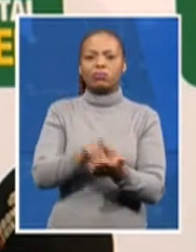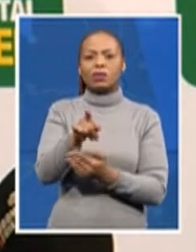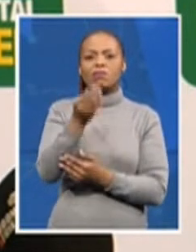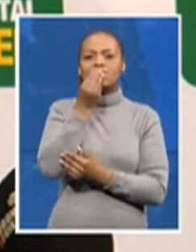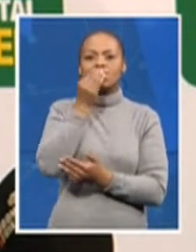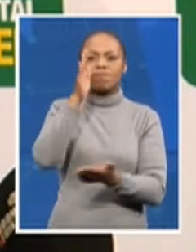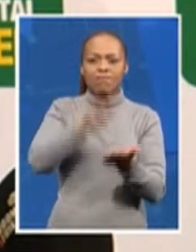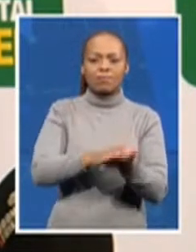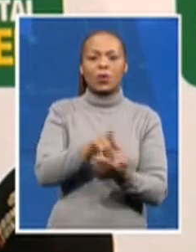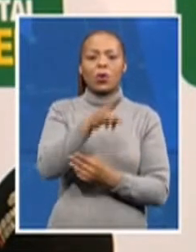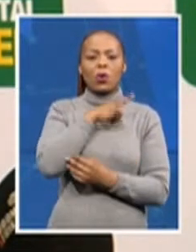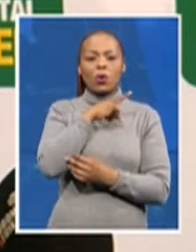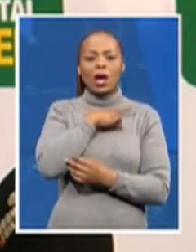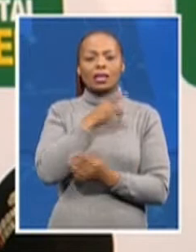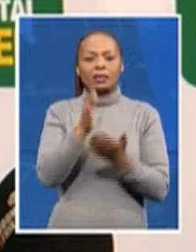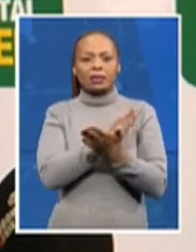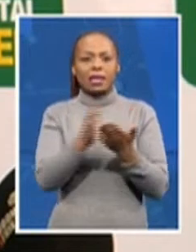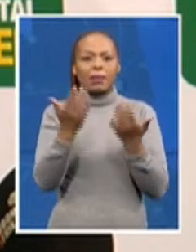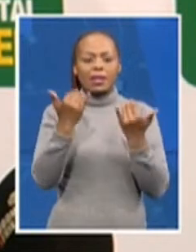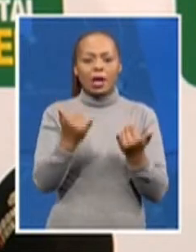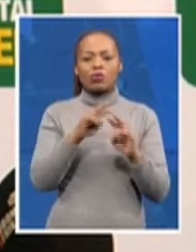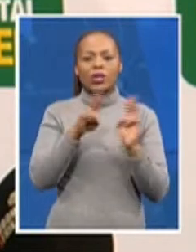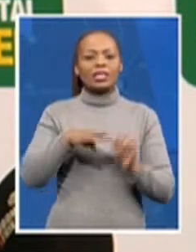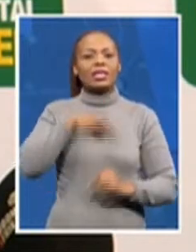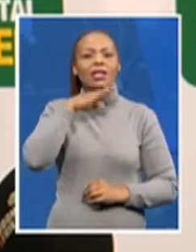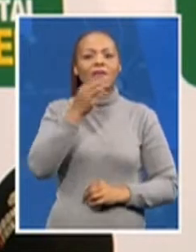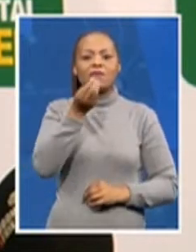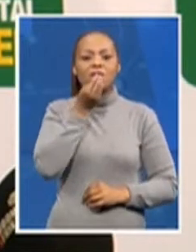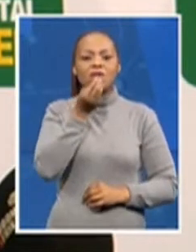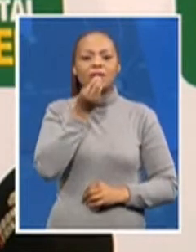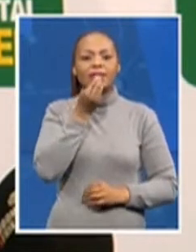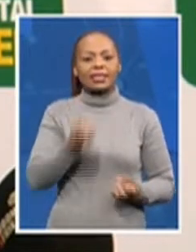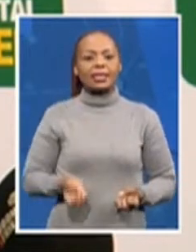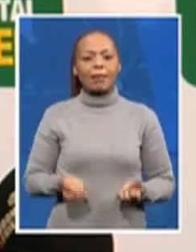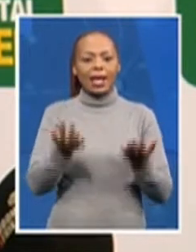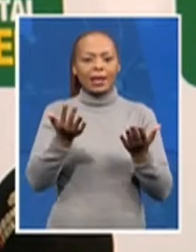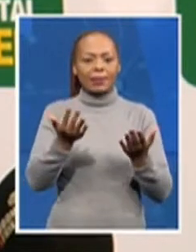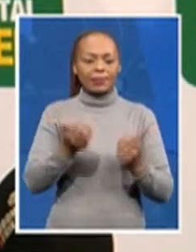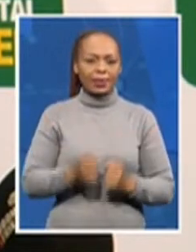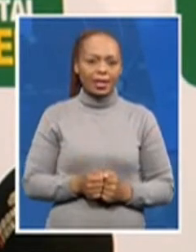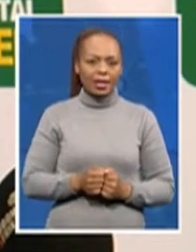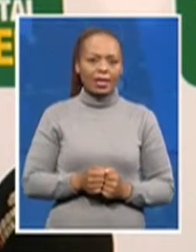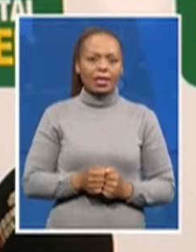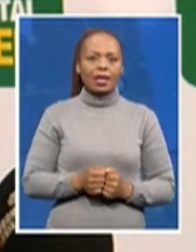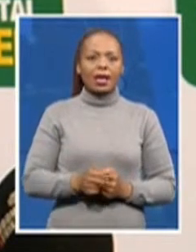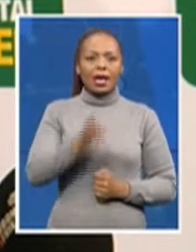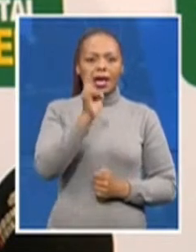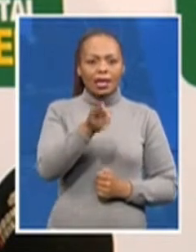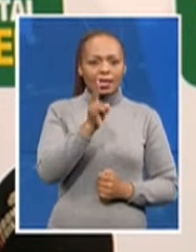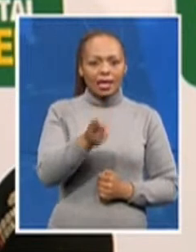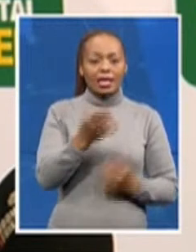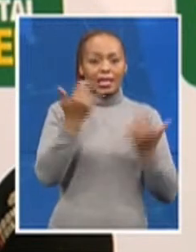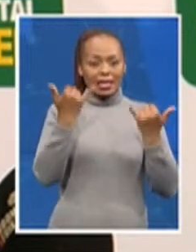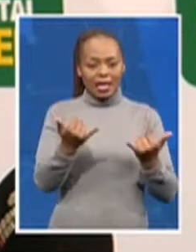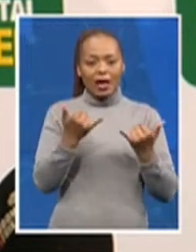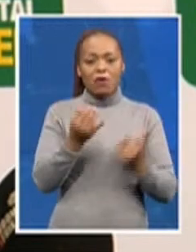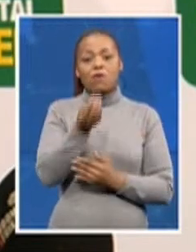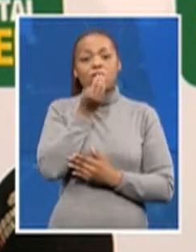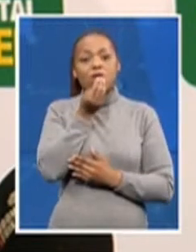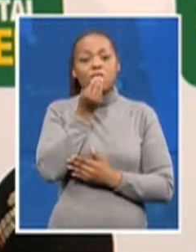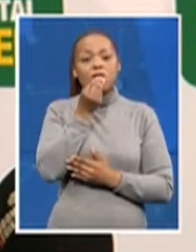enough food supply. While we are still taking full stock of the damage caused, we also